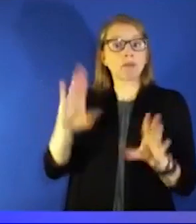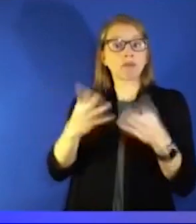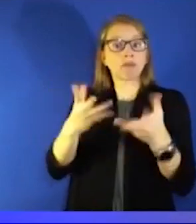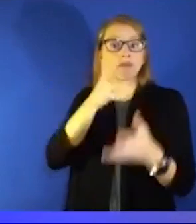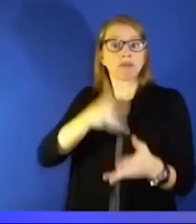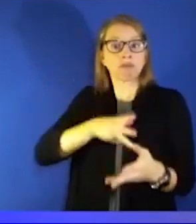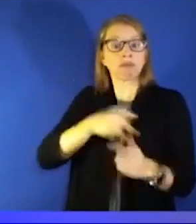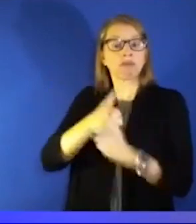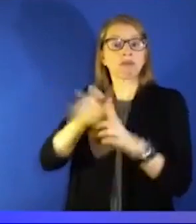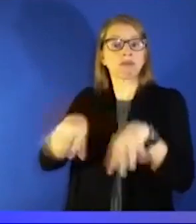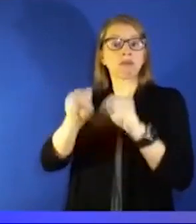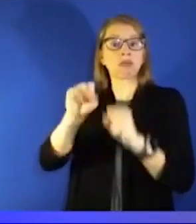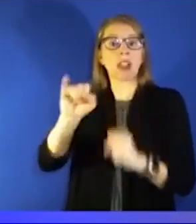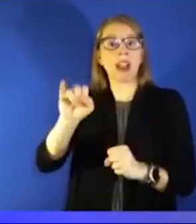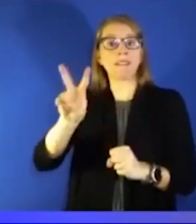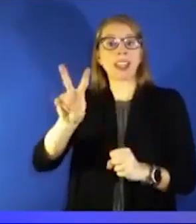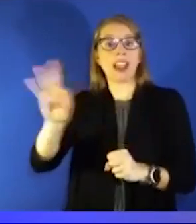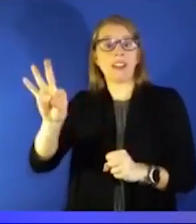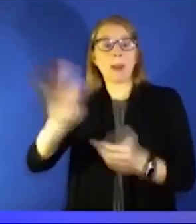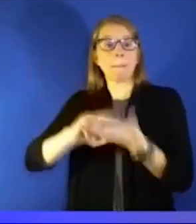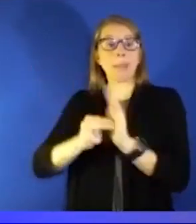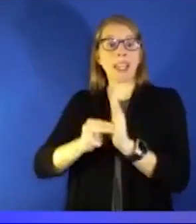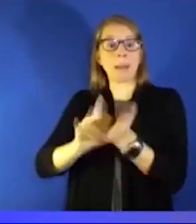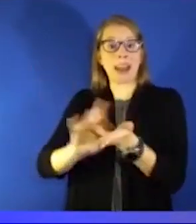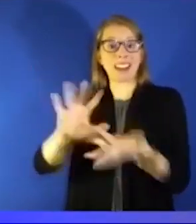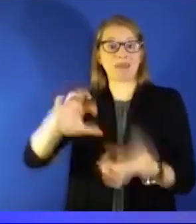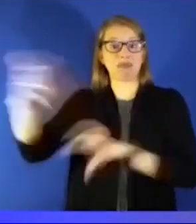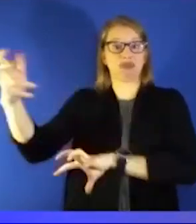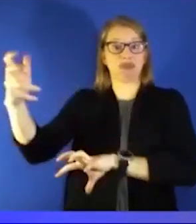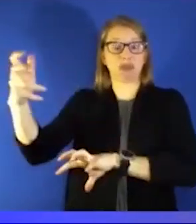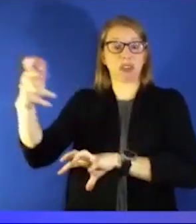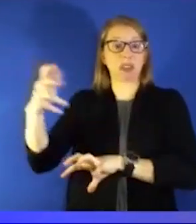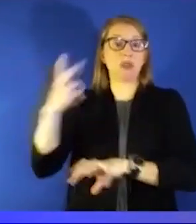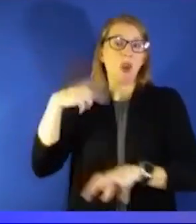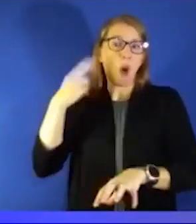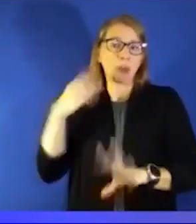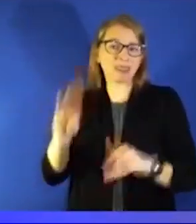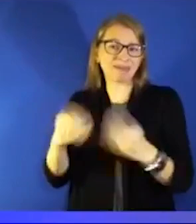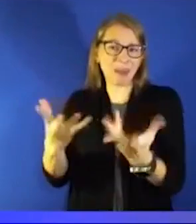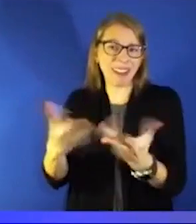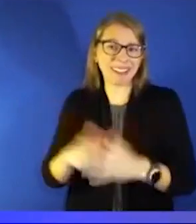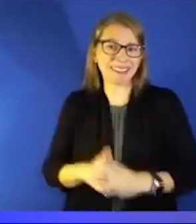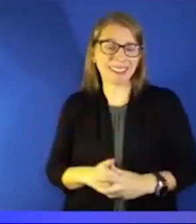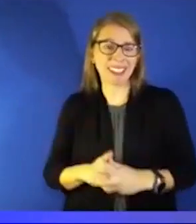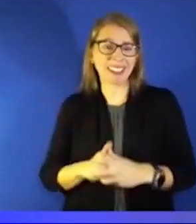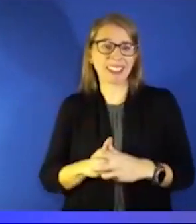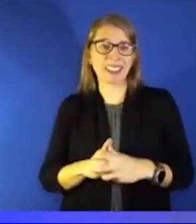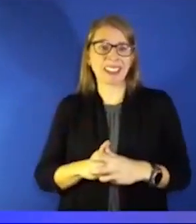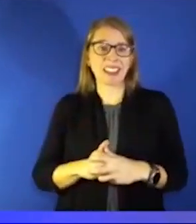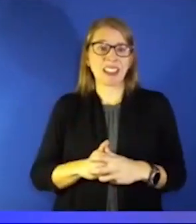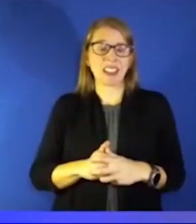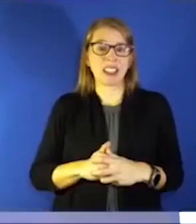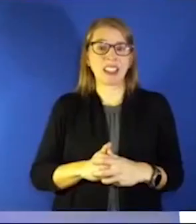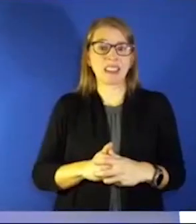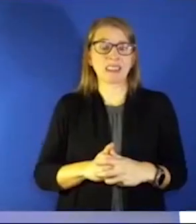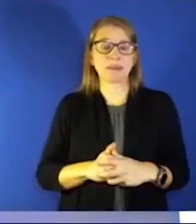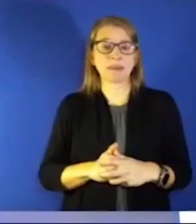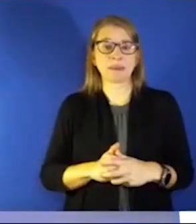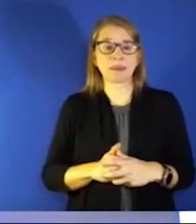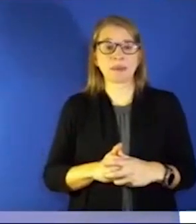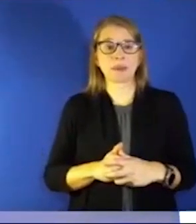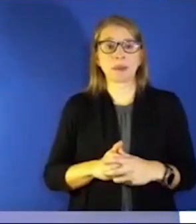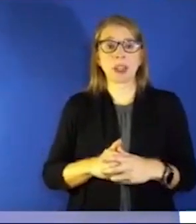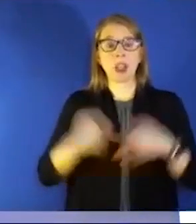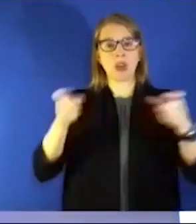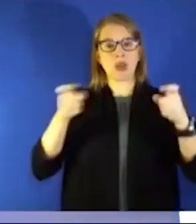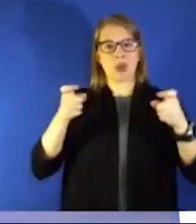and we certainly mess up their cycles by giving people hormones. That's another good example of this gets to be tangled pretty quickly. Well, and you're also able to control the cycle as